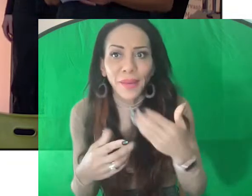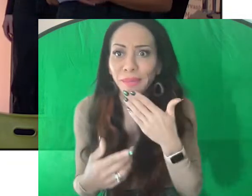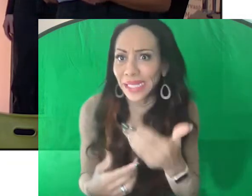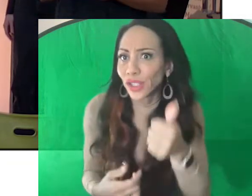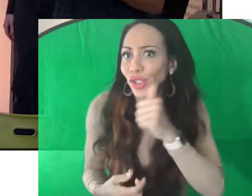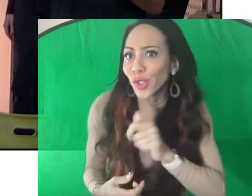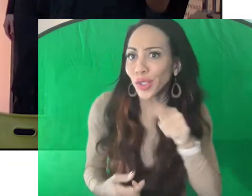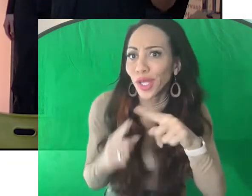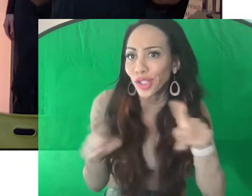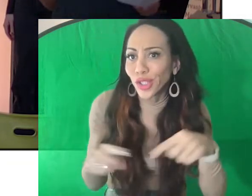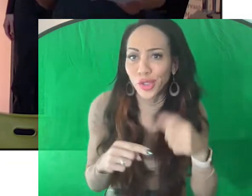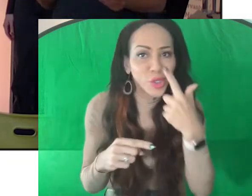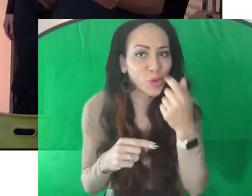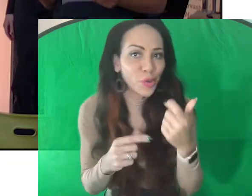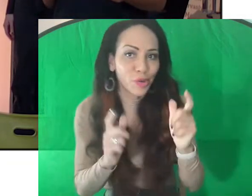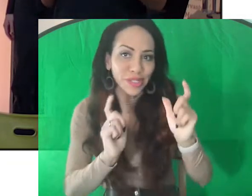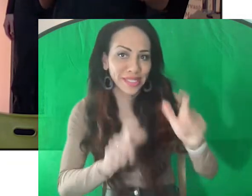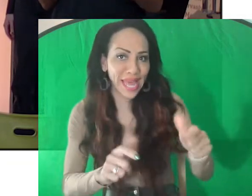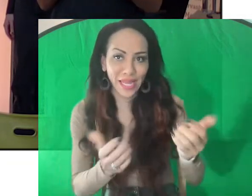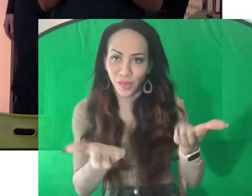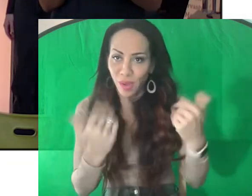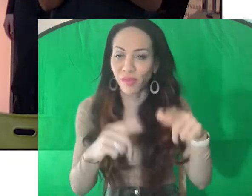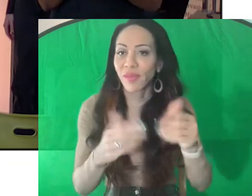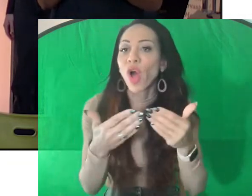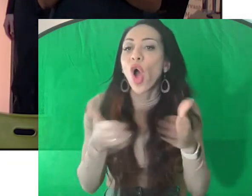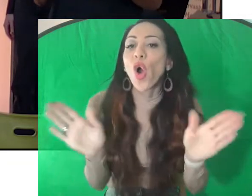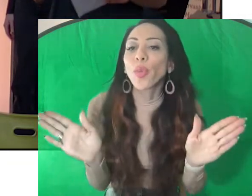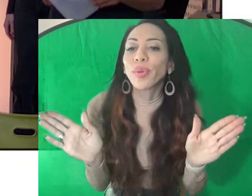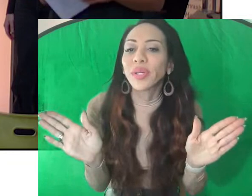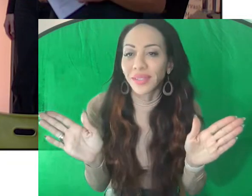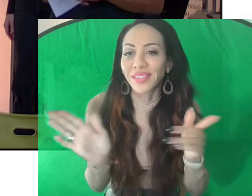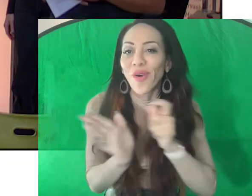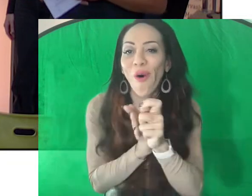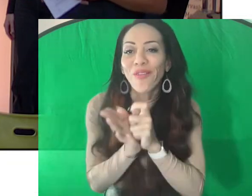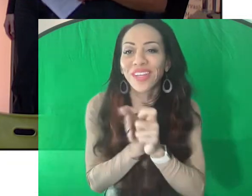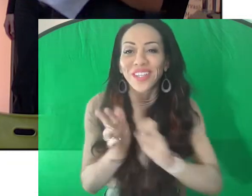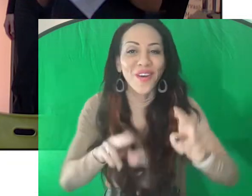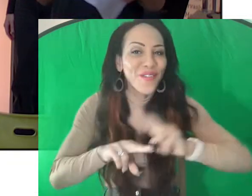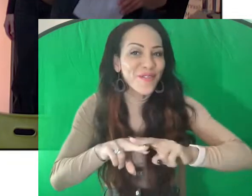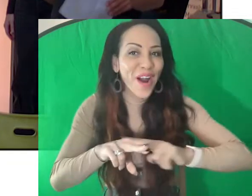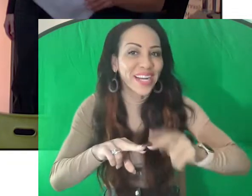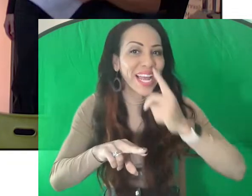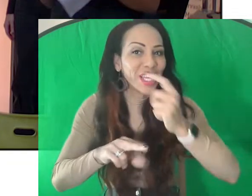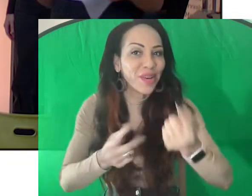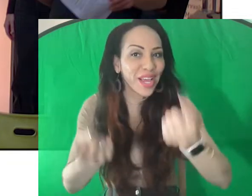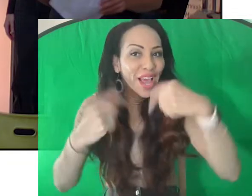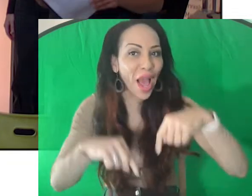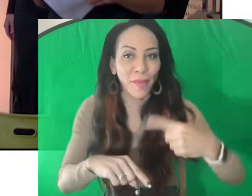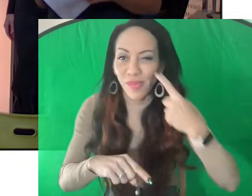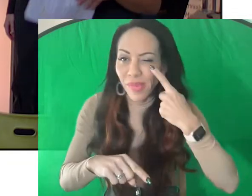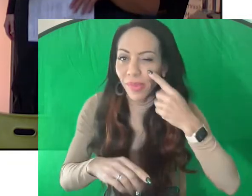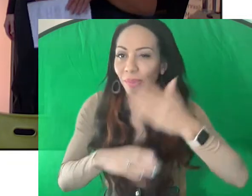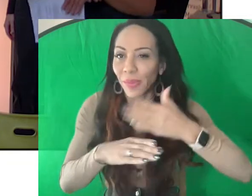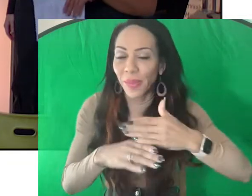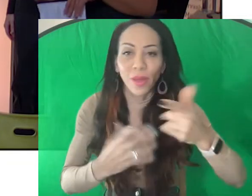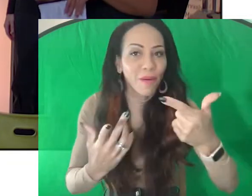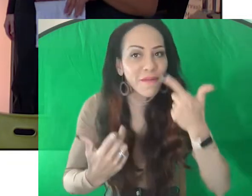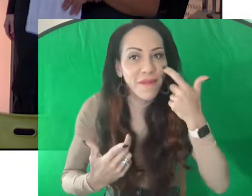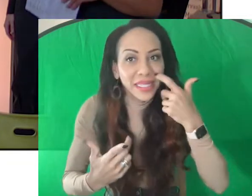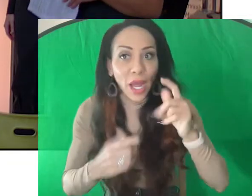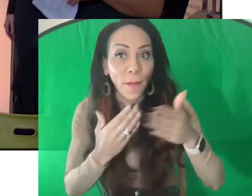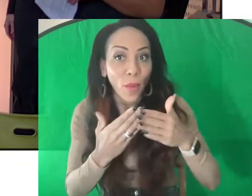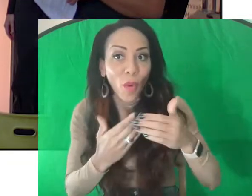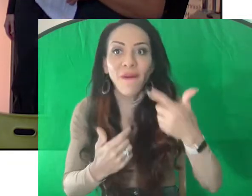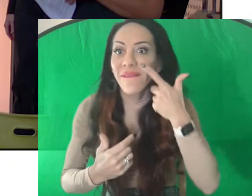rest of today. We have Open Office Friday where you can come and hot desk. If you want to find out more about any of what we do or work happening in the studio, please find a member of the